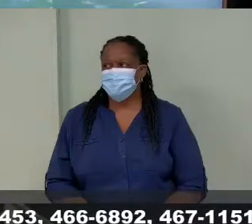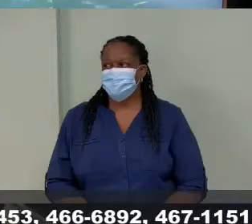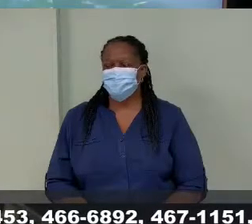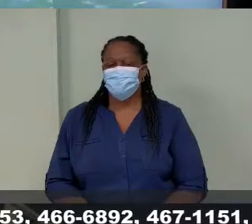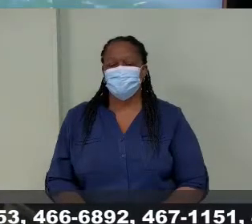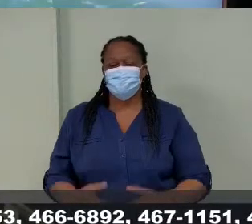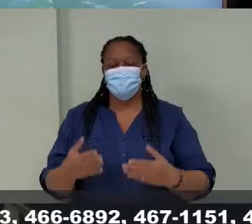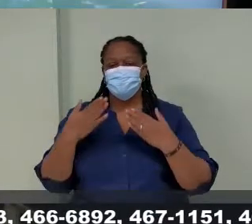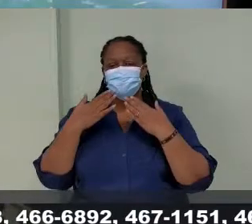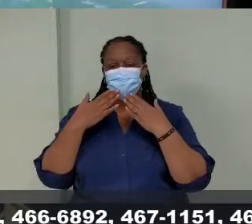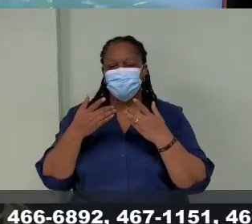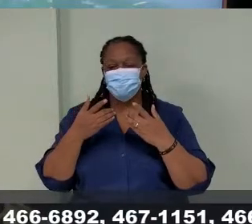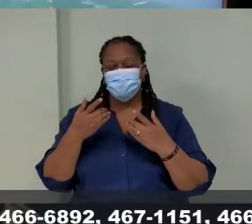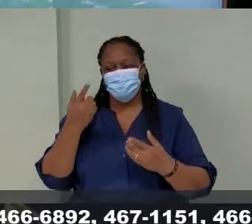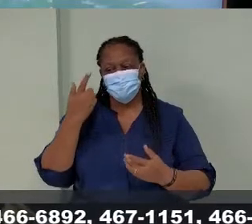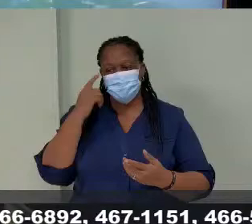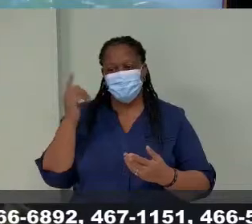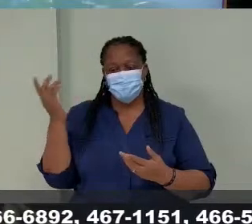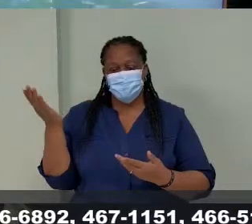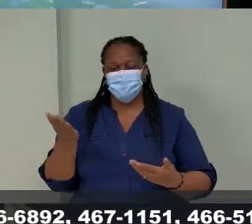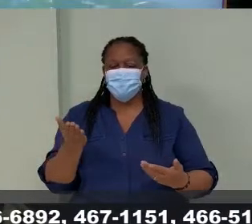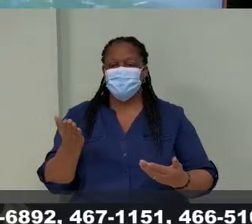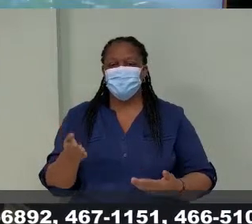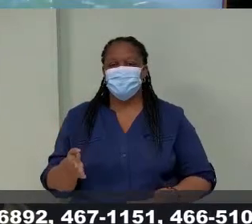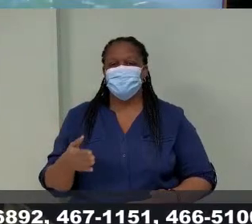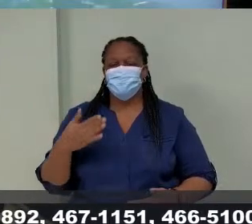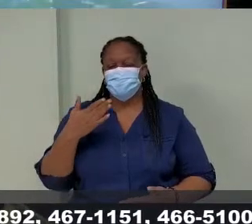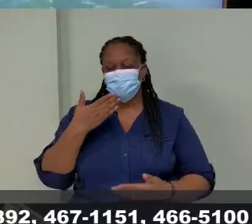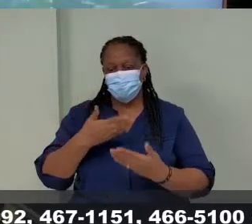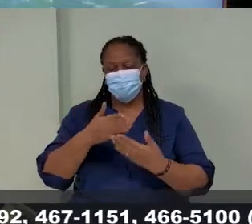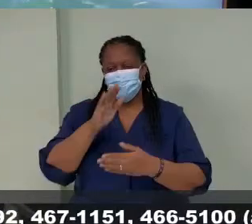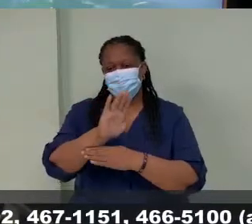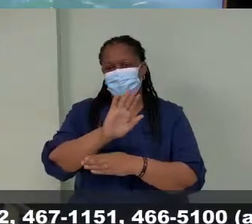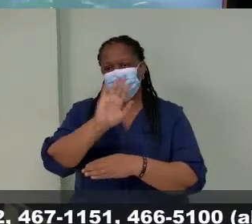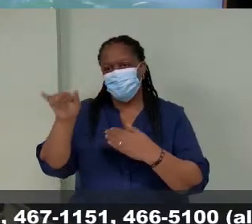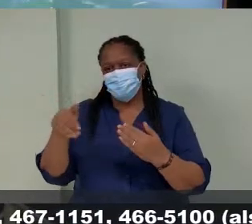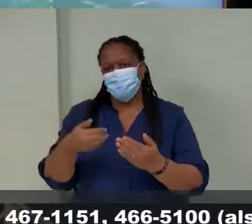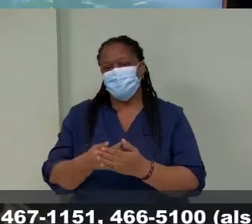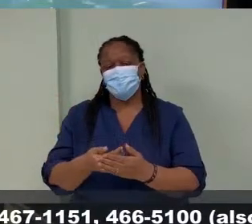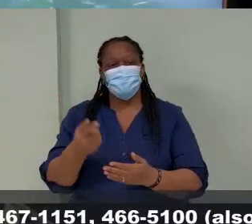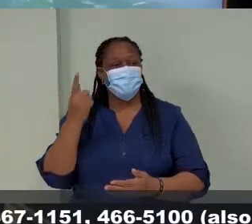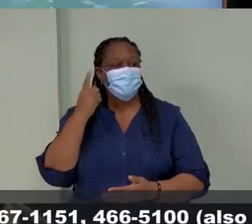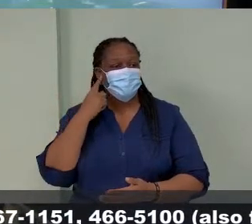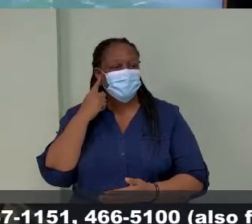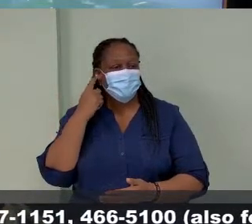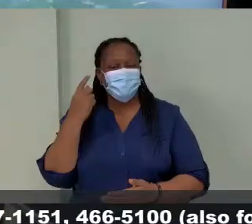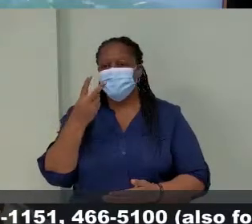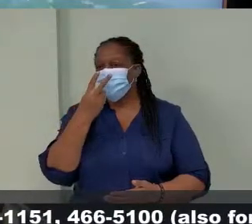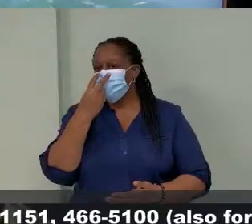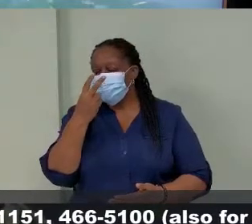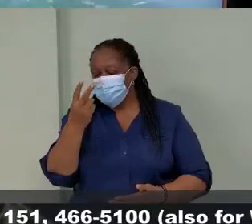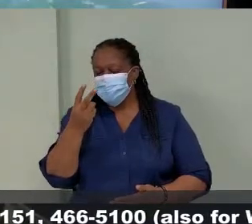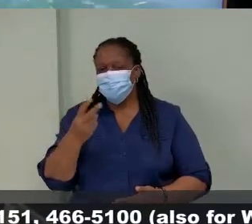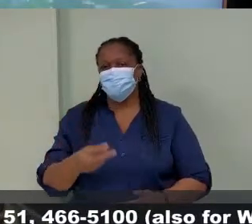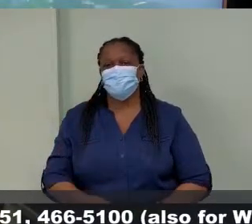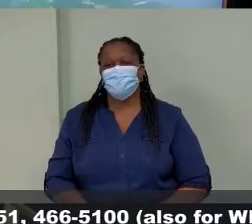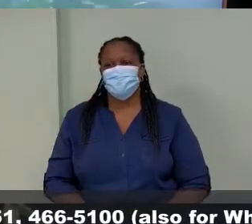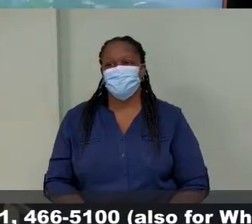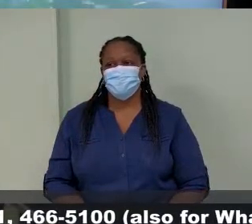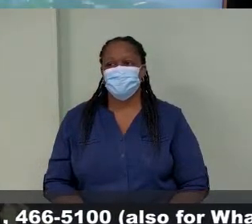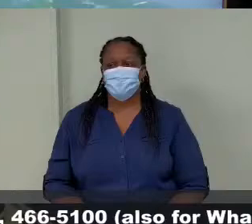Thank you very much, Mr. Williams, and a pleasant good afternoon to all who are listening to or viewing this